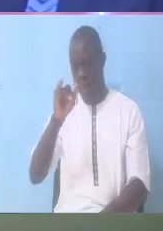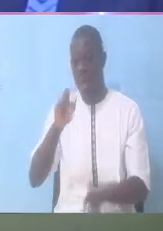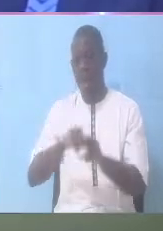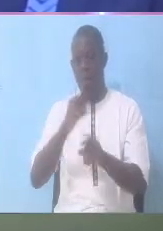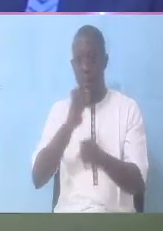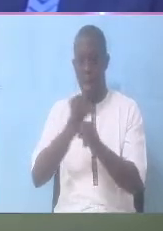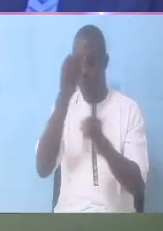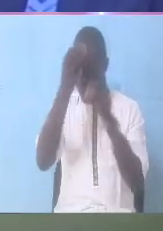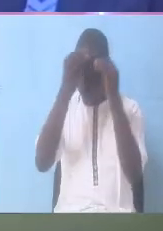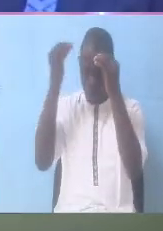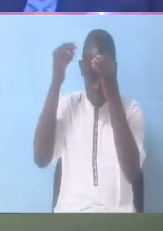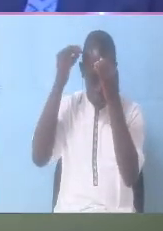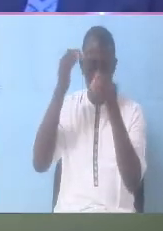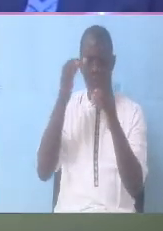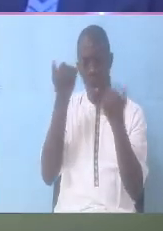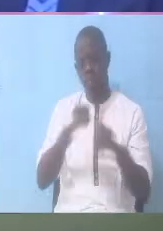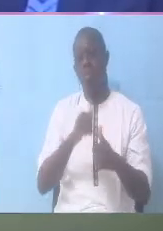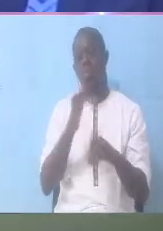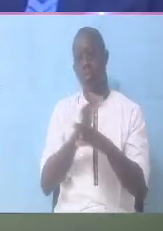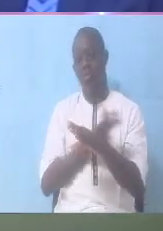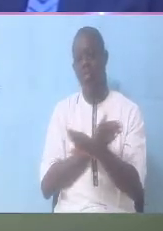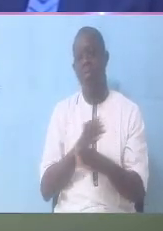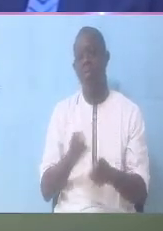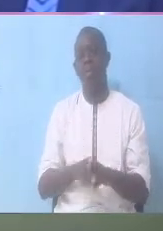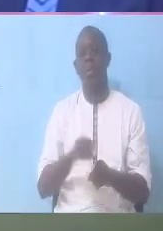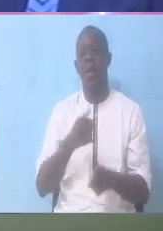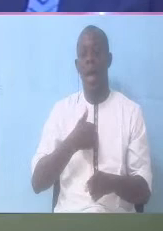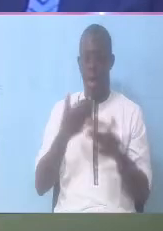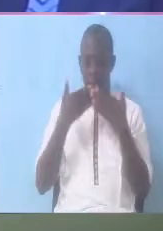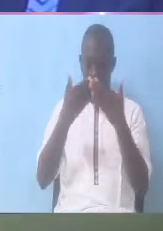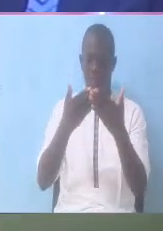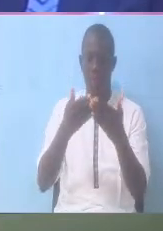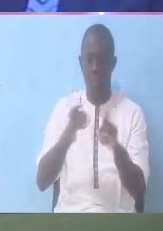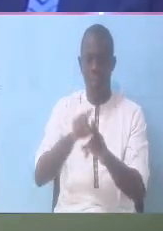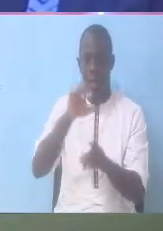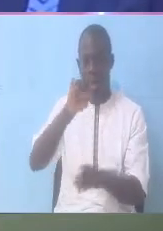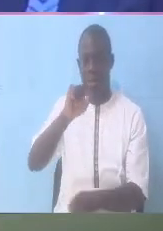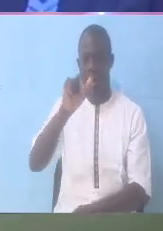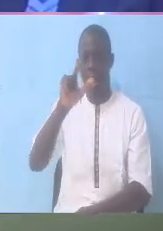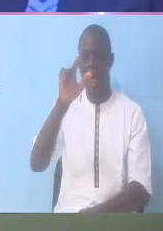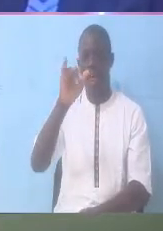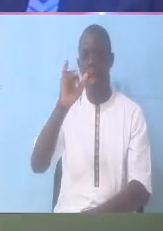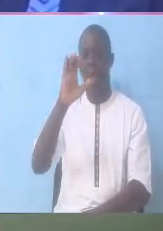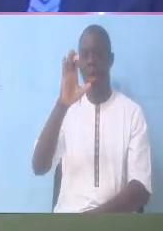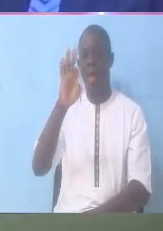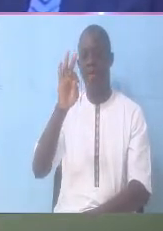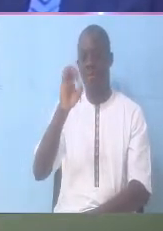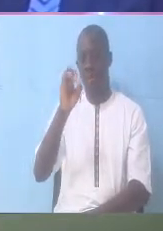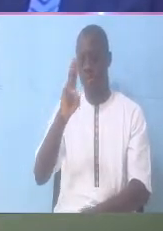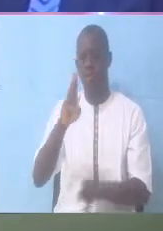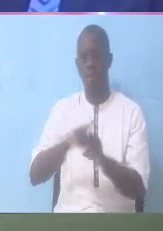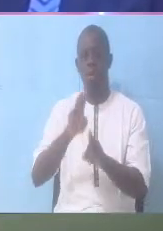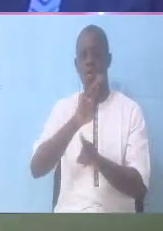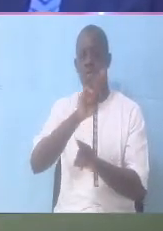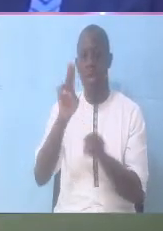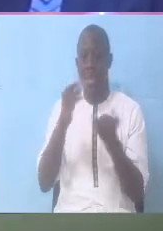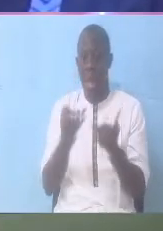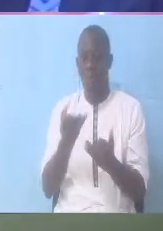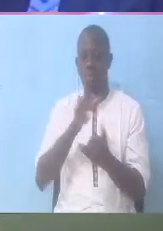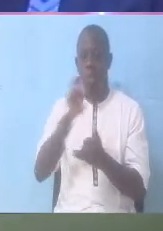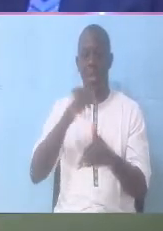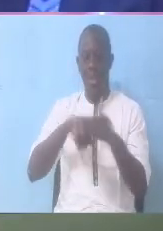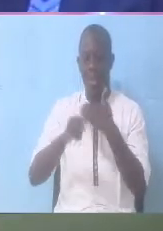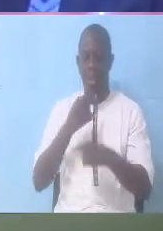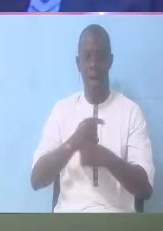nyinnati. And I told them no. Salif Kaur at the time, I think he was in Sudan. I said he's not even in the country.